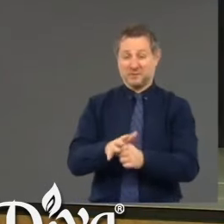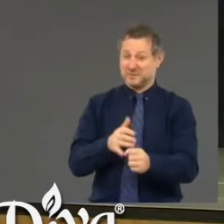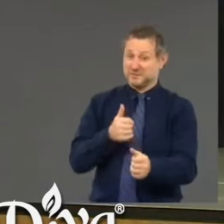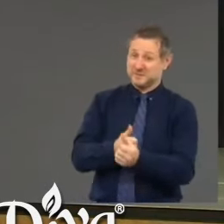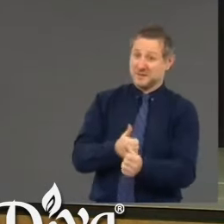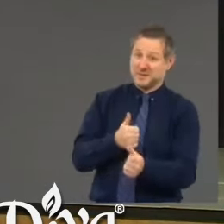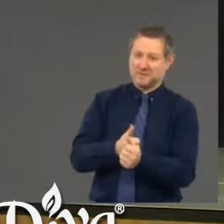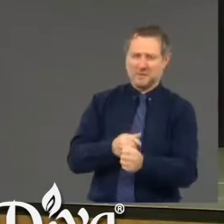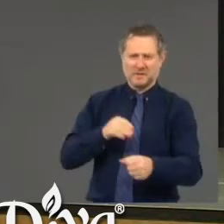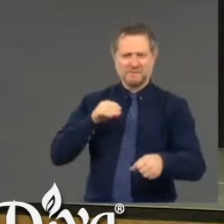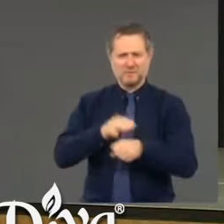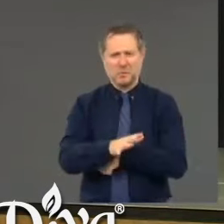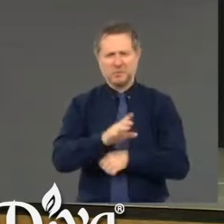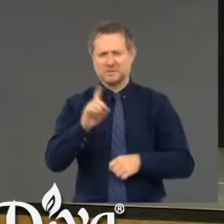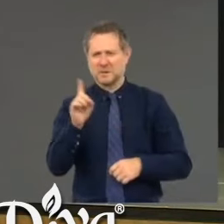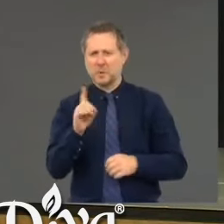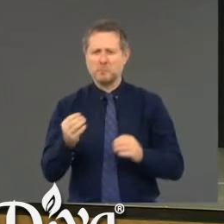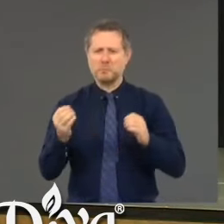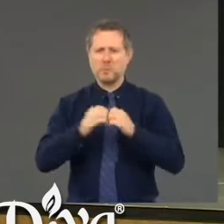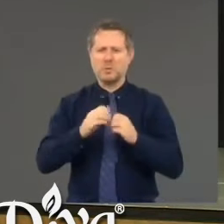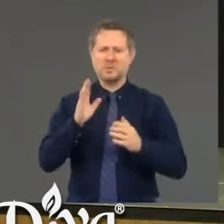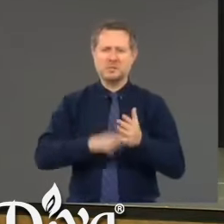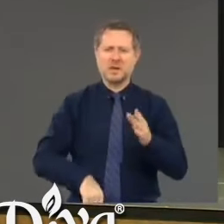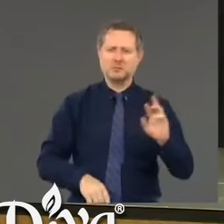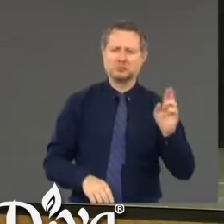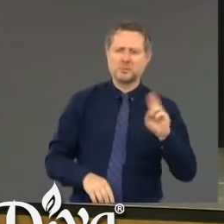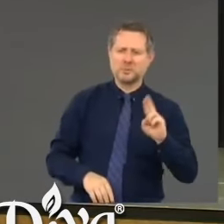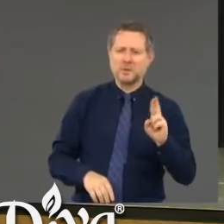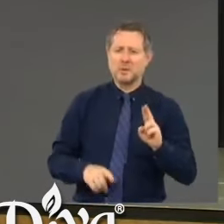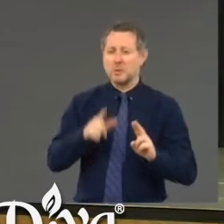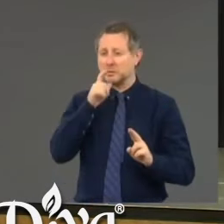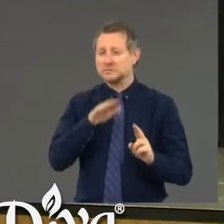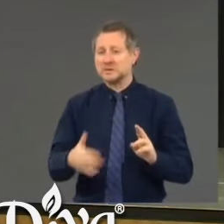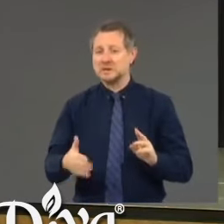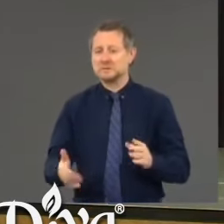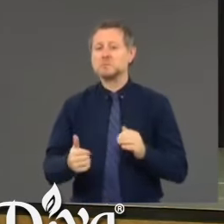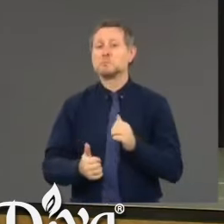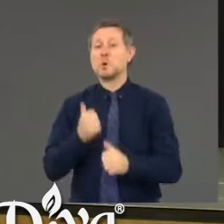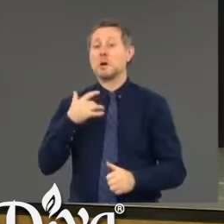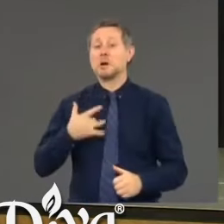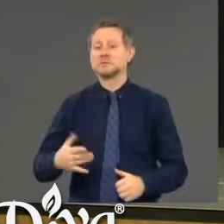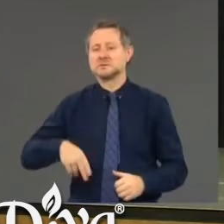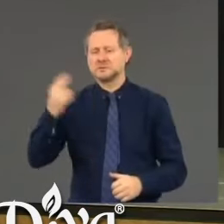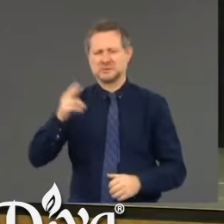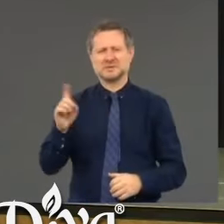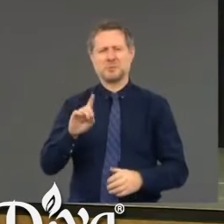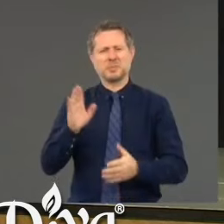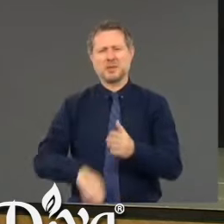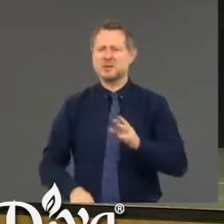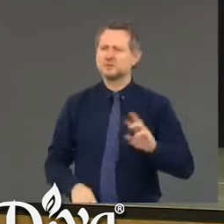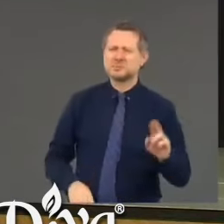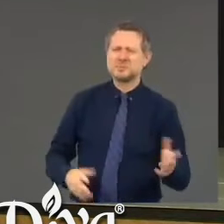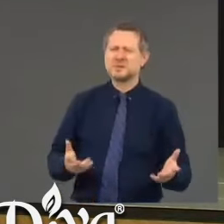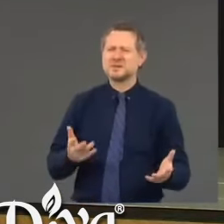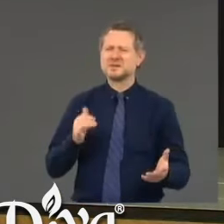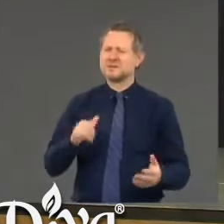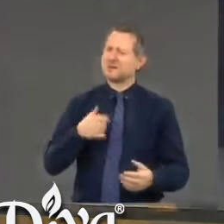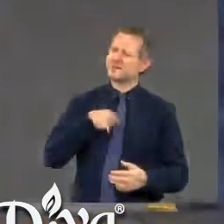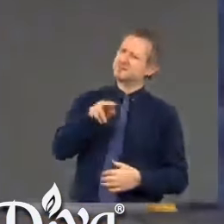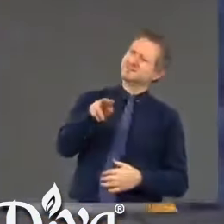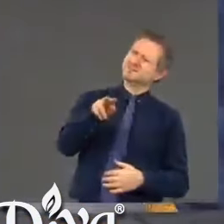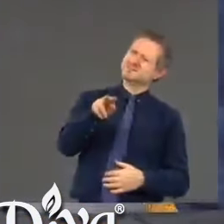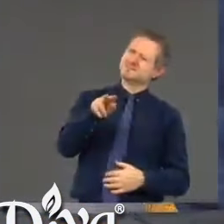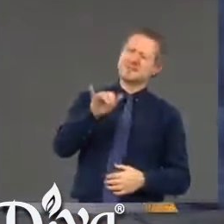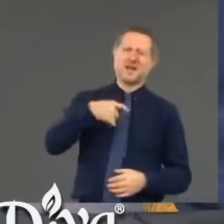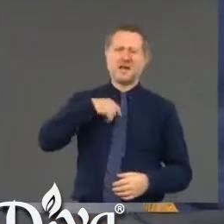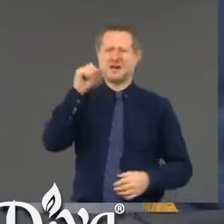affecting Republicans. The people who are dying are more likely to be Democrats than Republicans. And so may I ask, what would be your